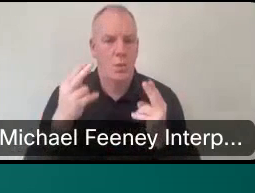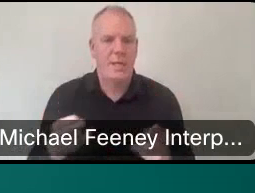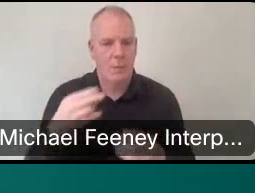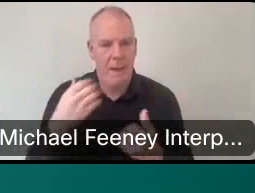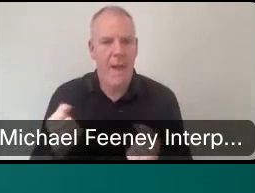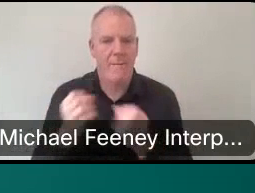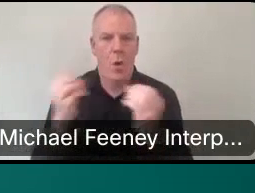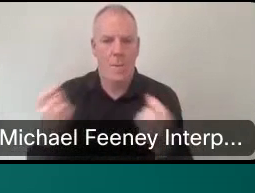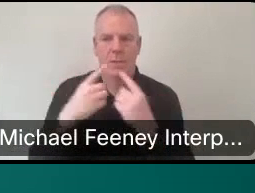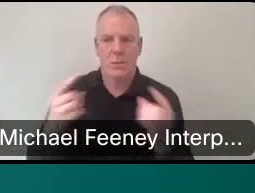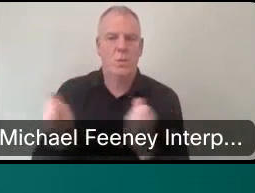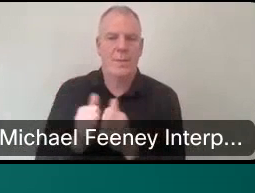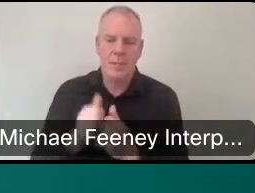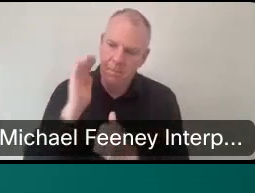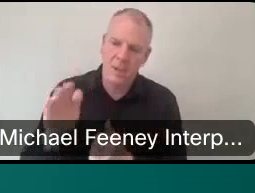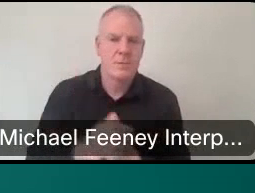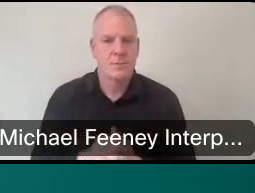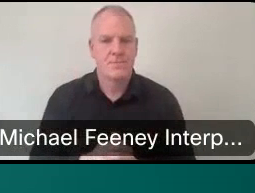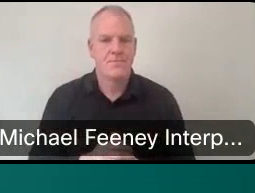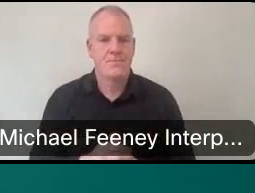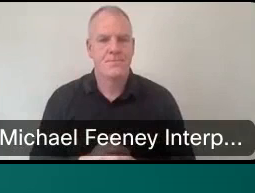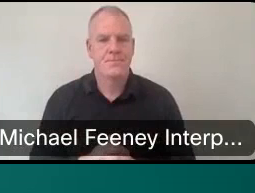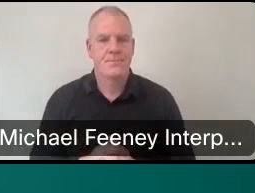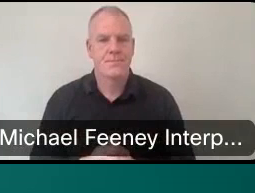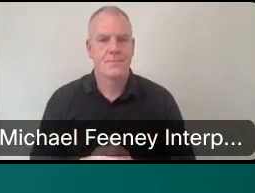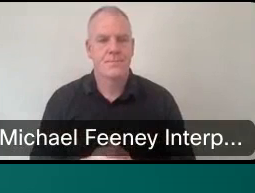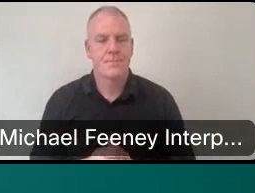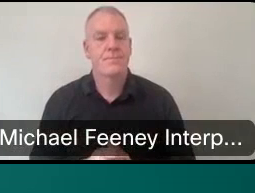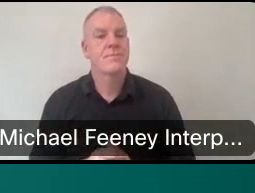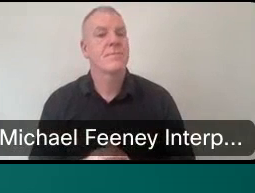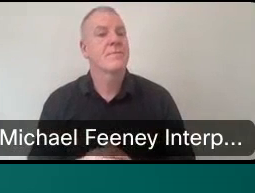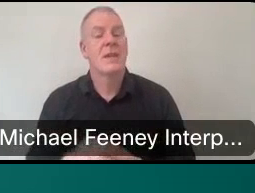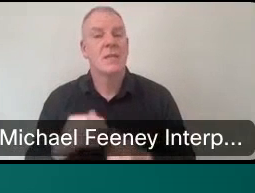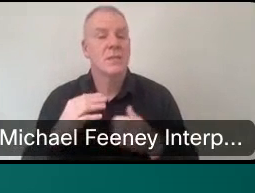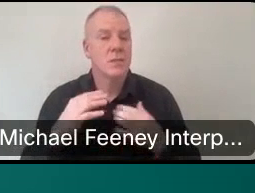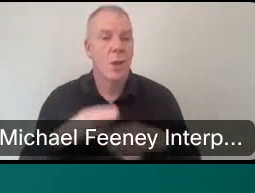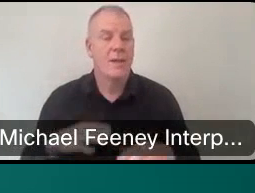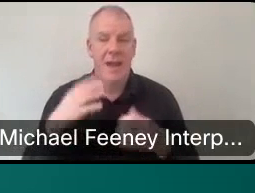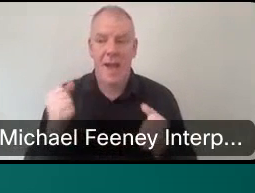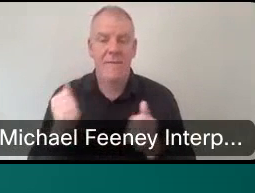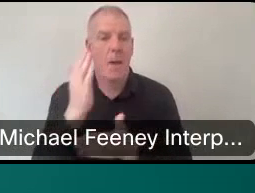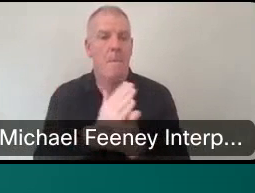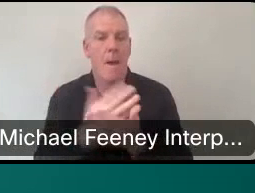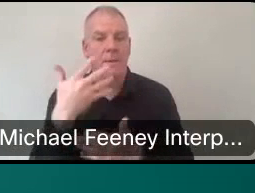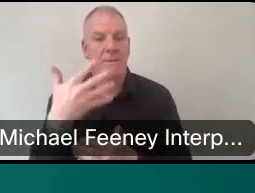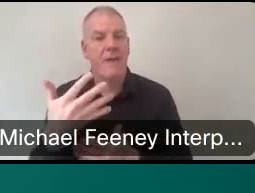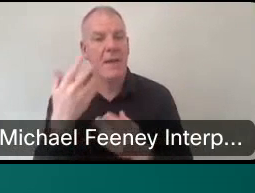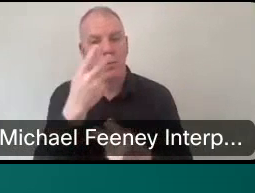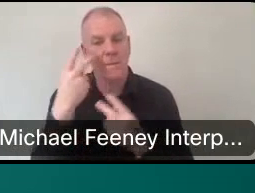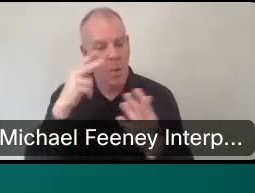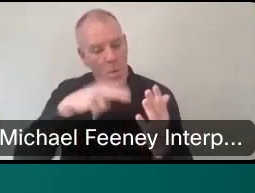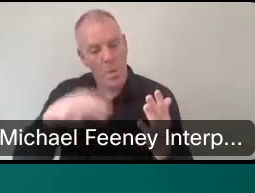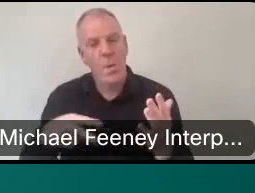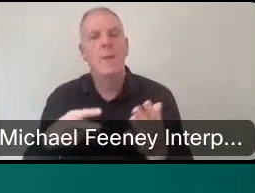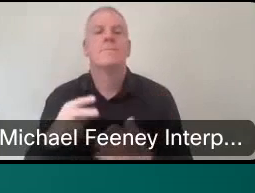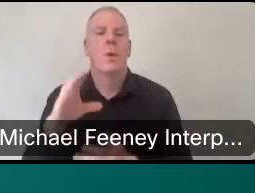and have an open disclosure meeting. Non-compliance to hold a Part 5 review, and Colette's going to be talking about the